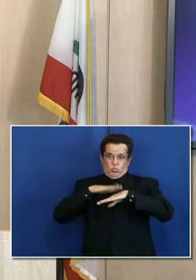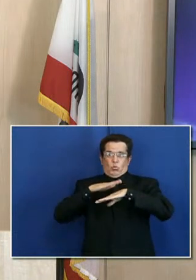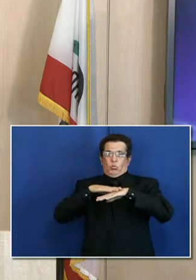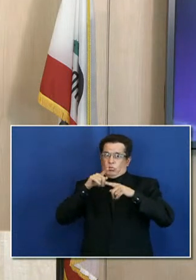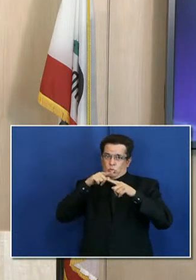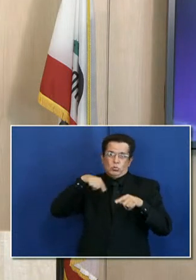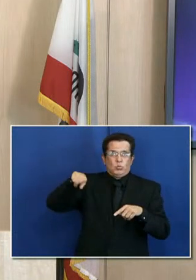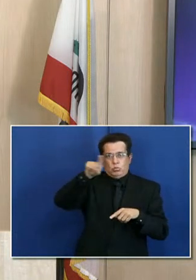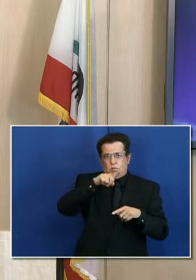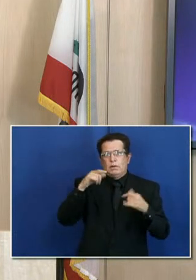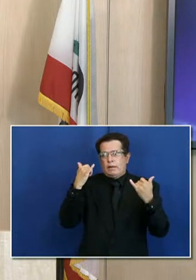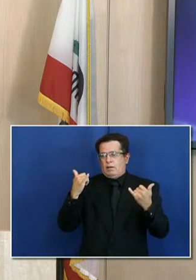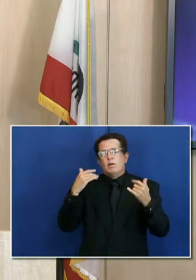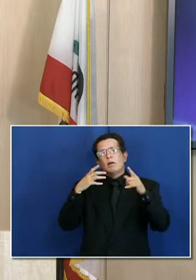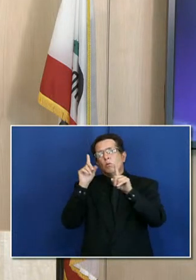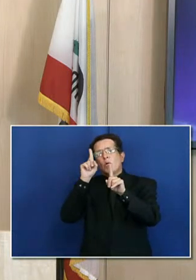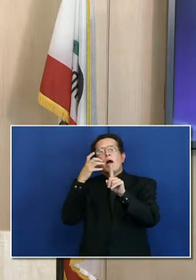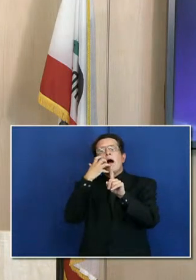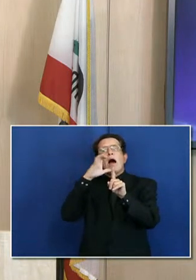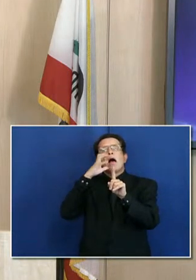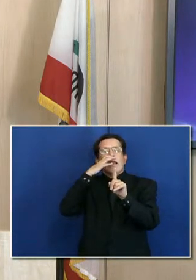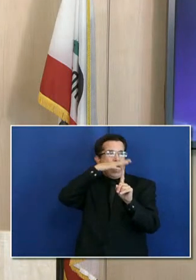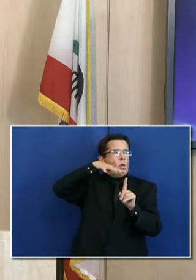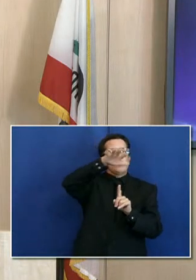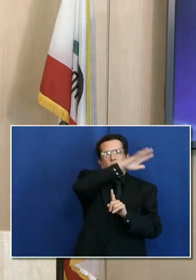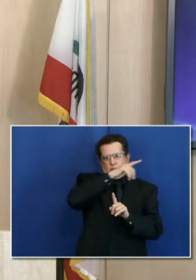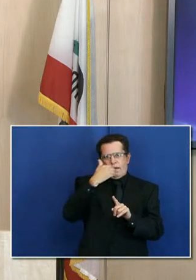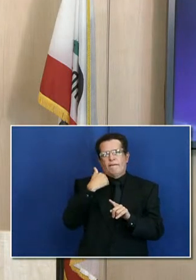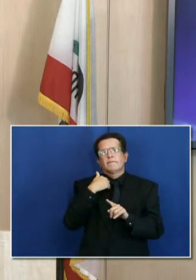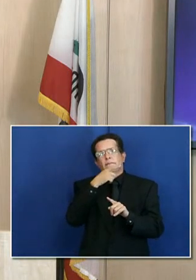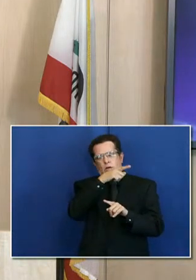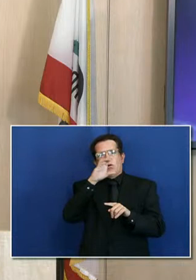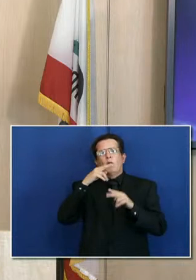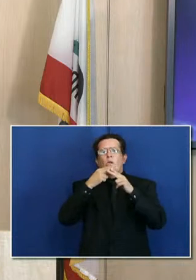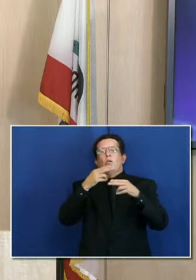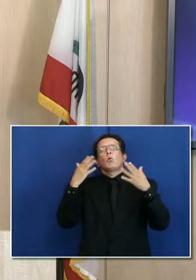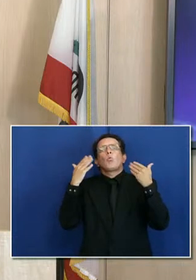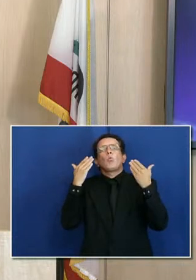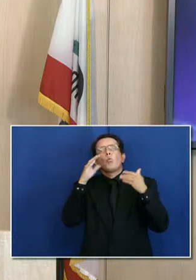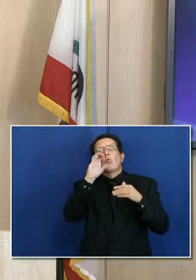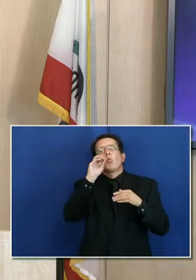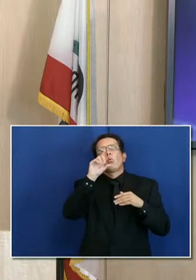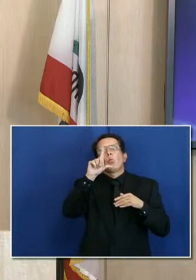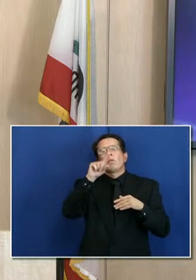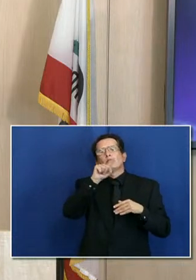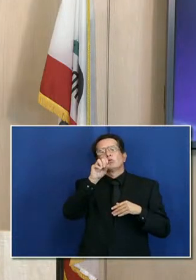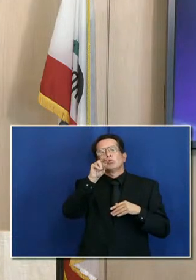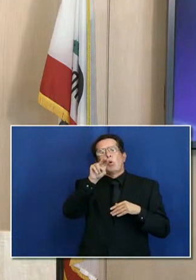located in the hottest areas of the county, will be available to help older adults and others.